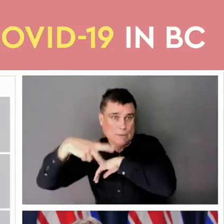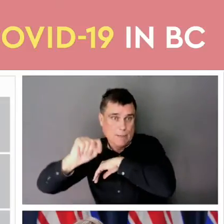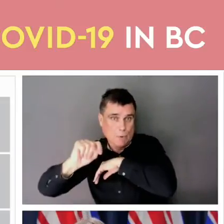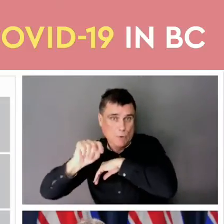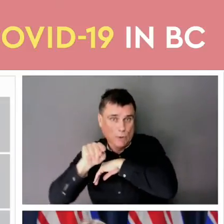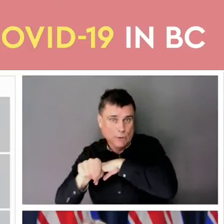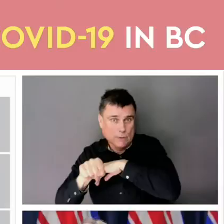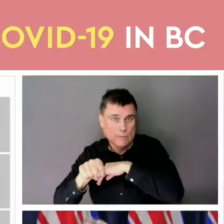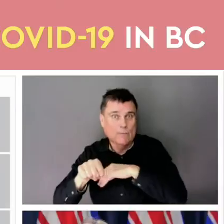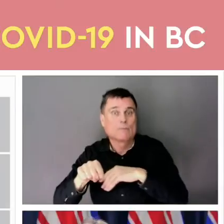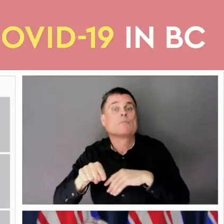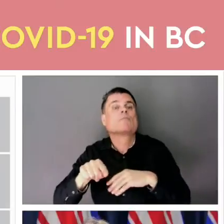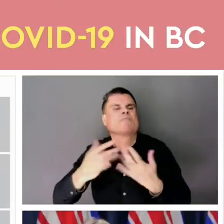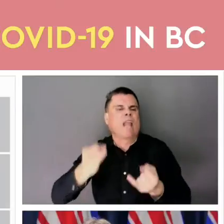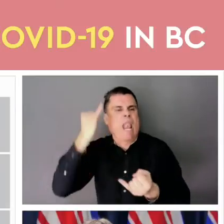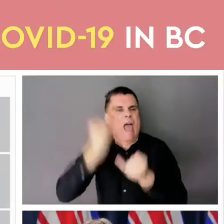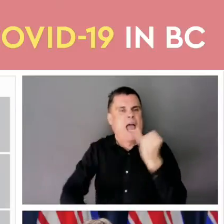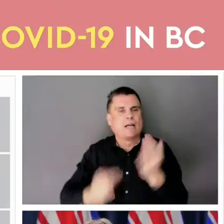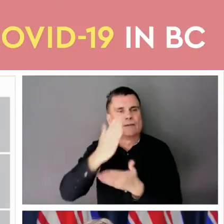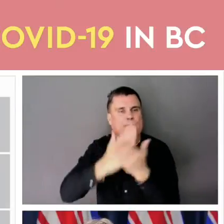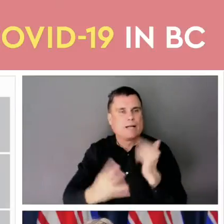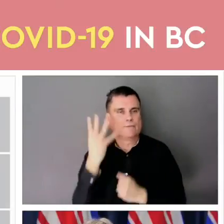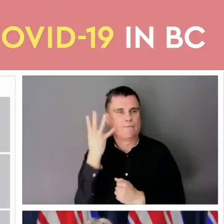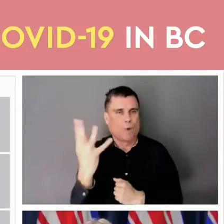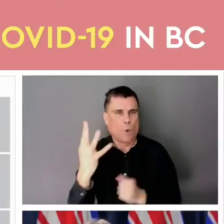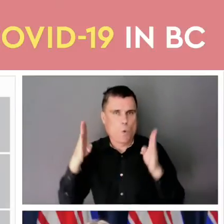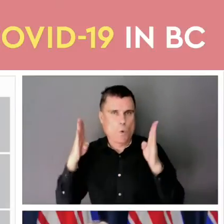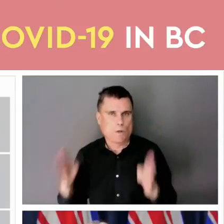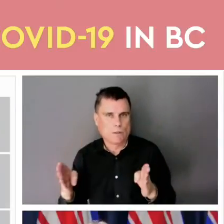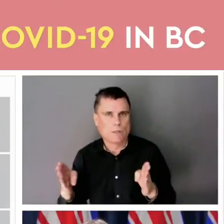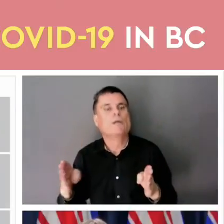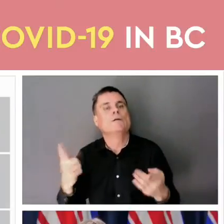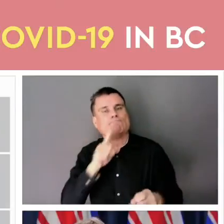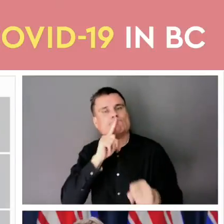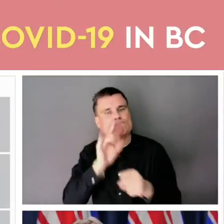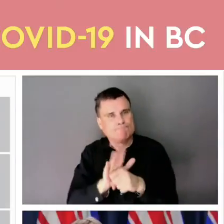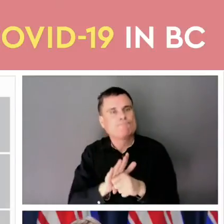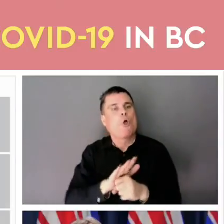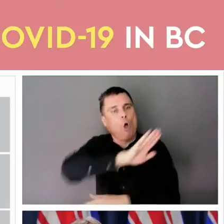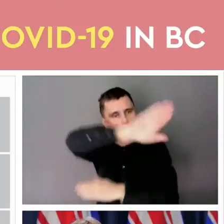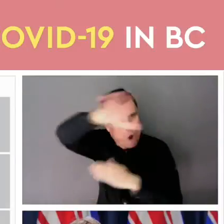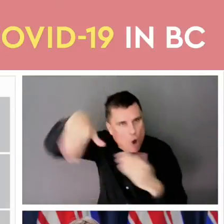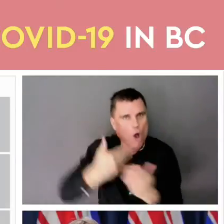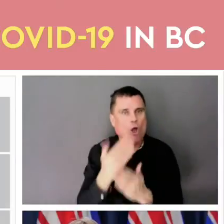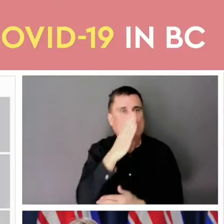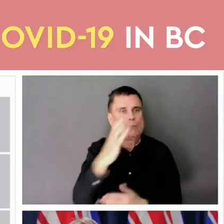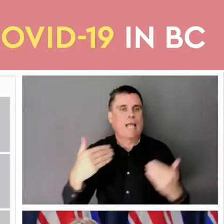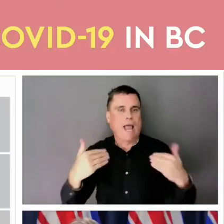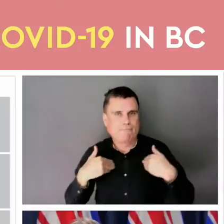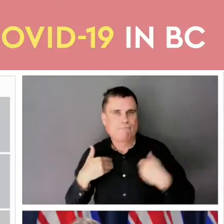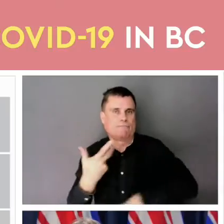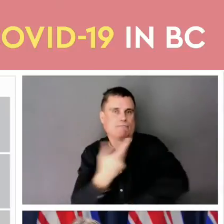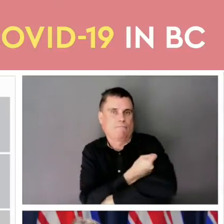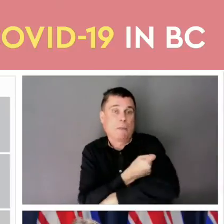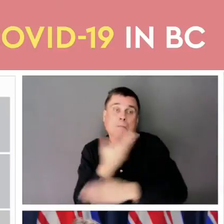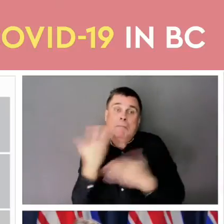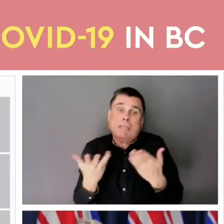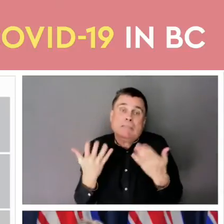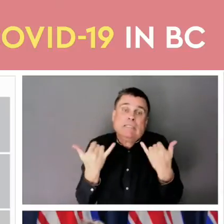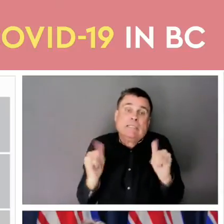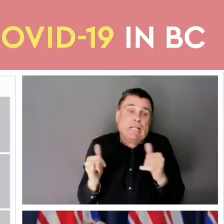our commitment to have our broad public immunized, there will likely be a few people that will be still waiting for their second